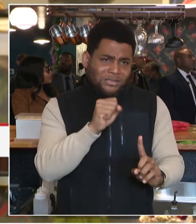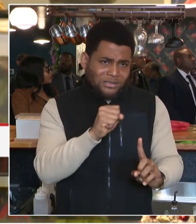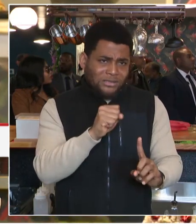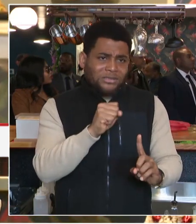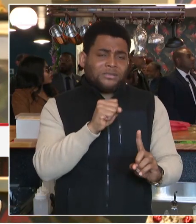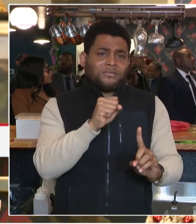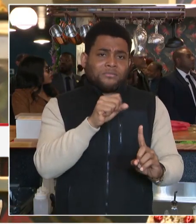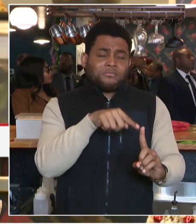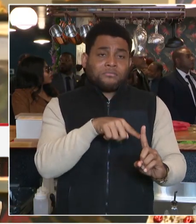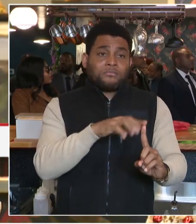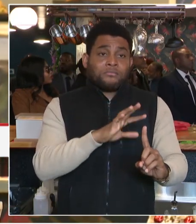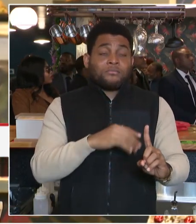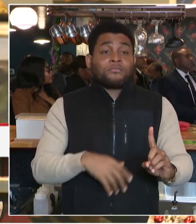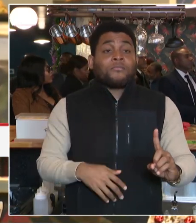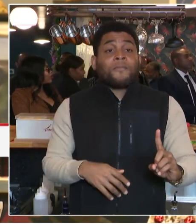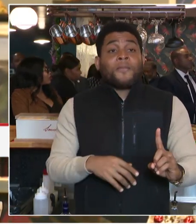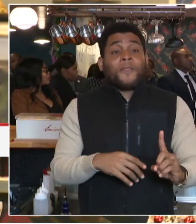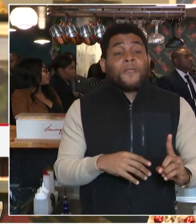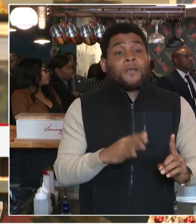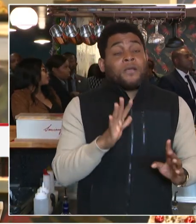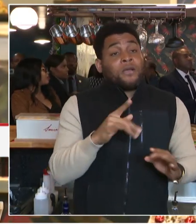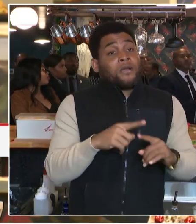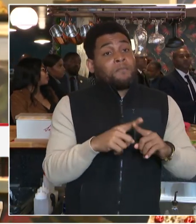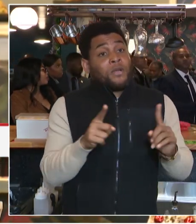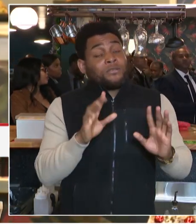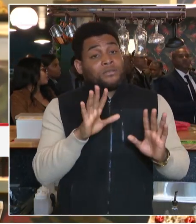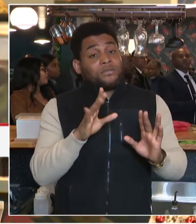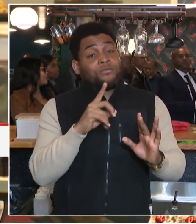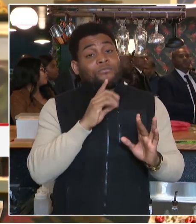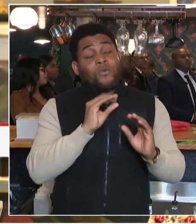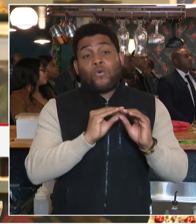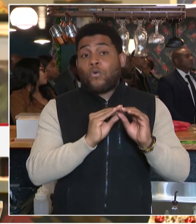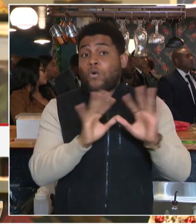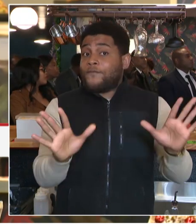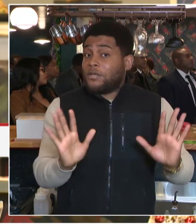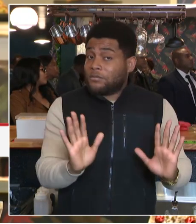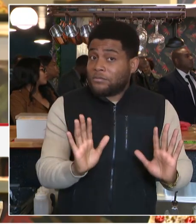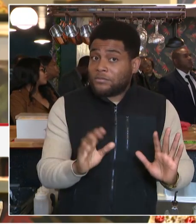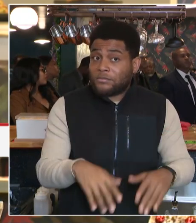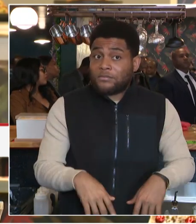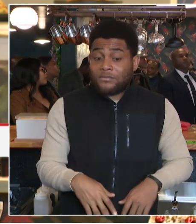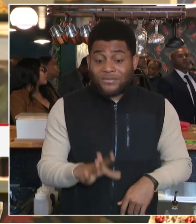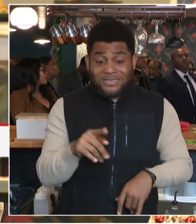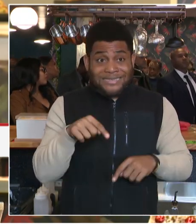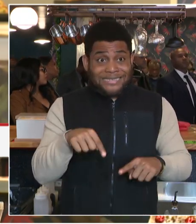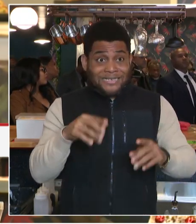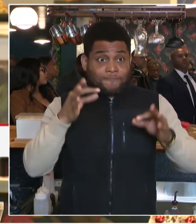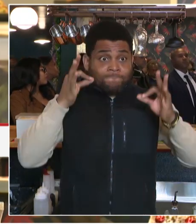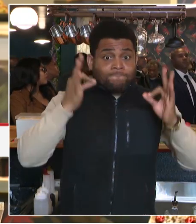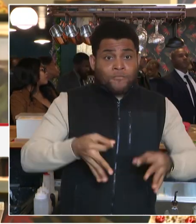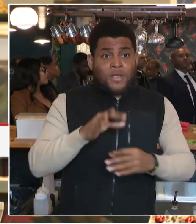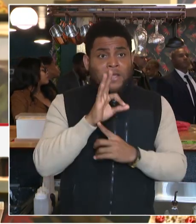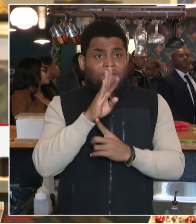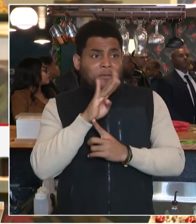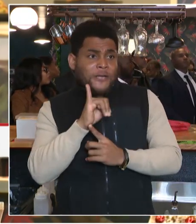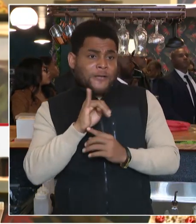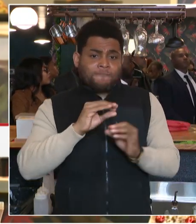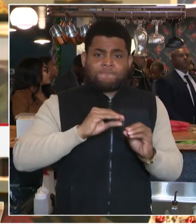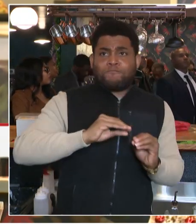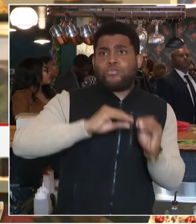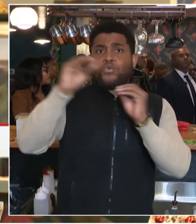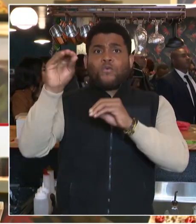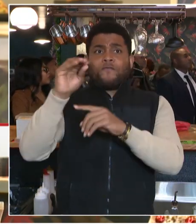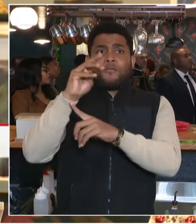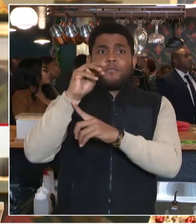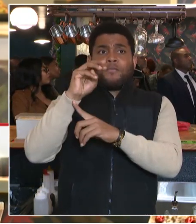should be obvious to everyone that a decision like this is going to have some people on one side who aren't too happy